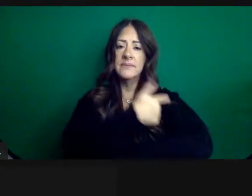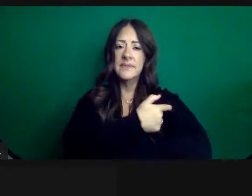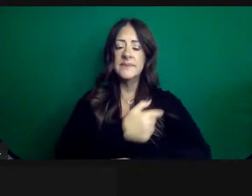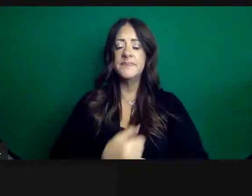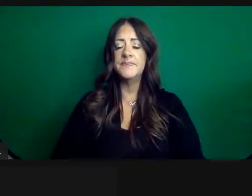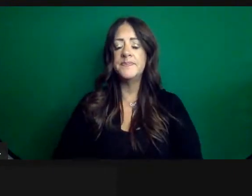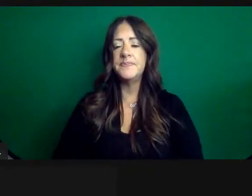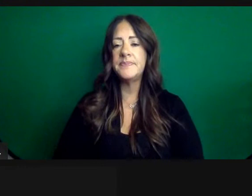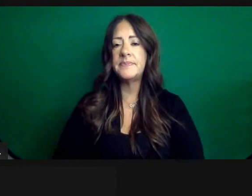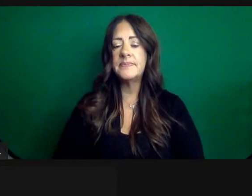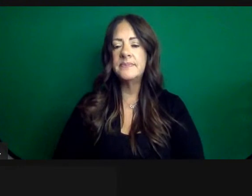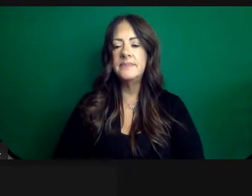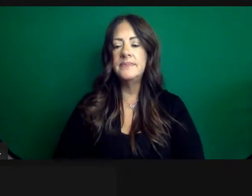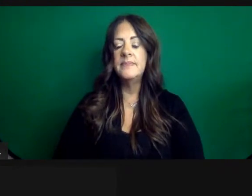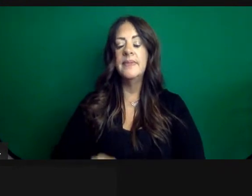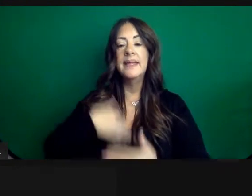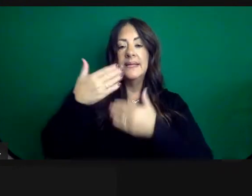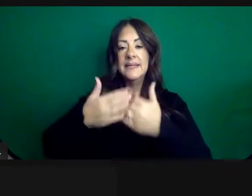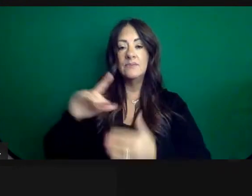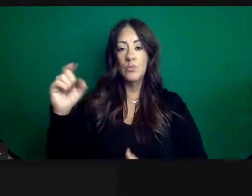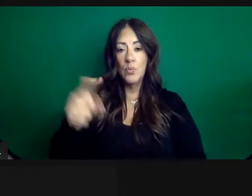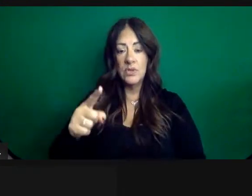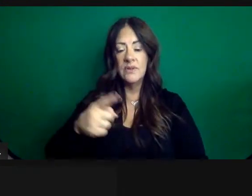Ron Lynn, the Los Angeles Times.